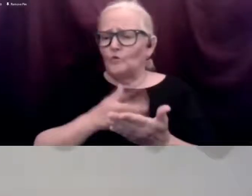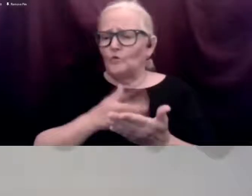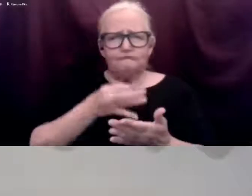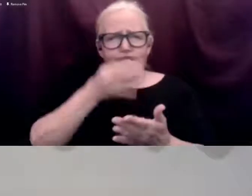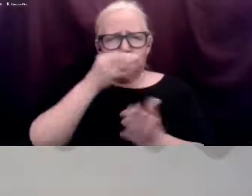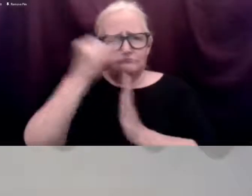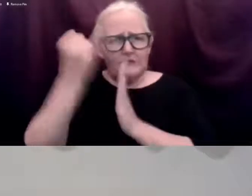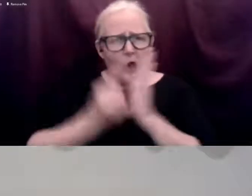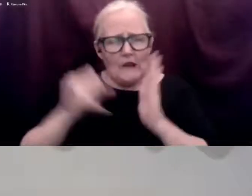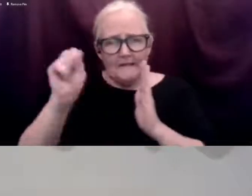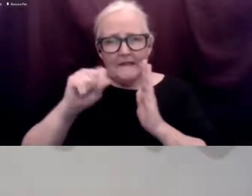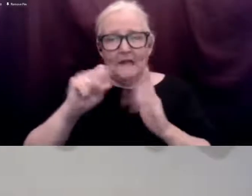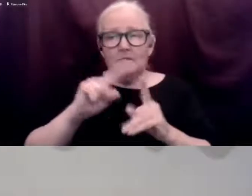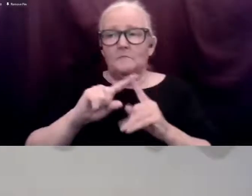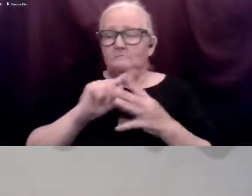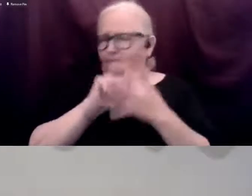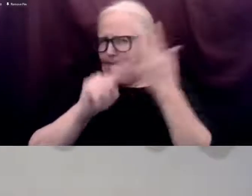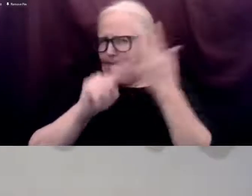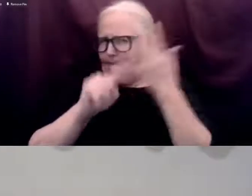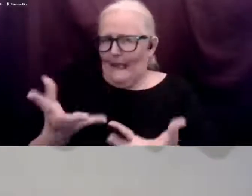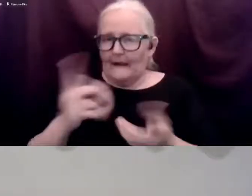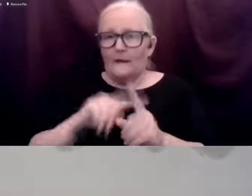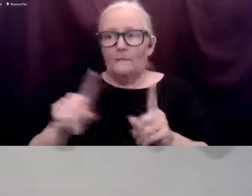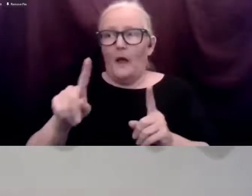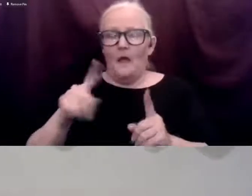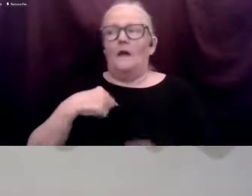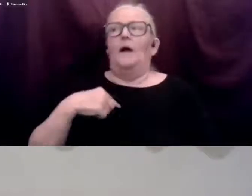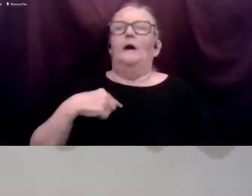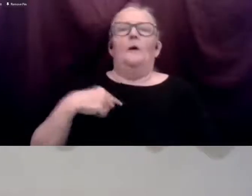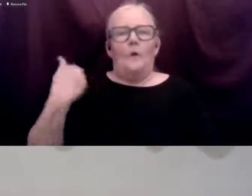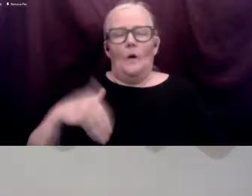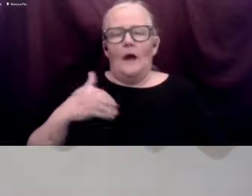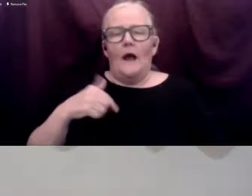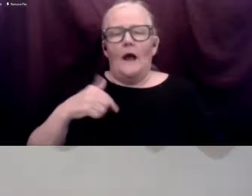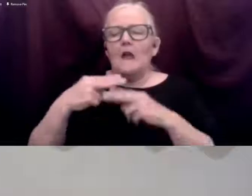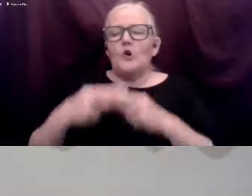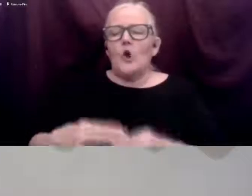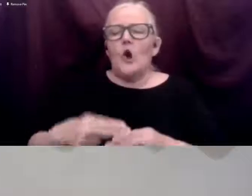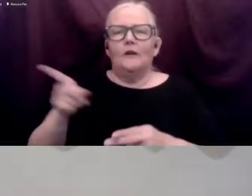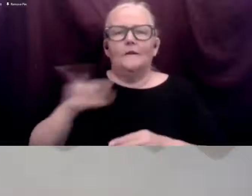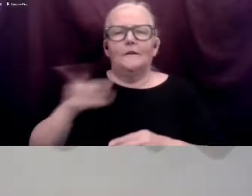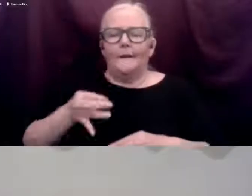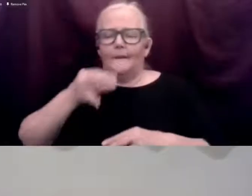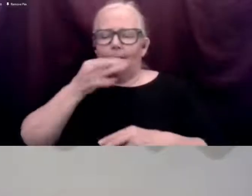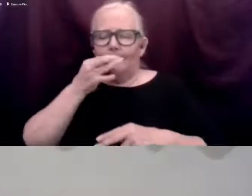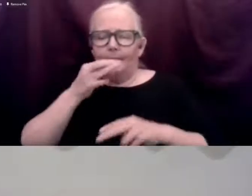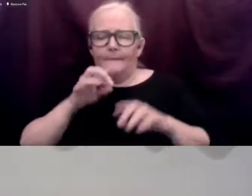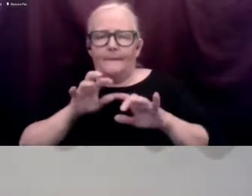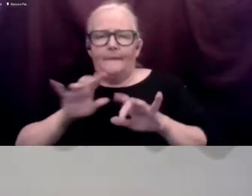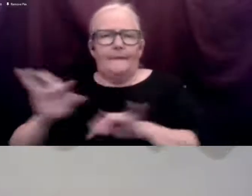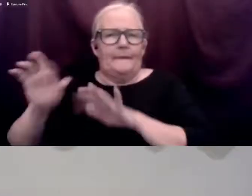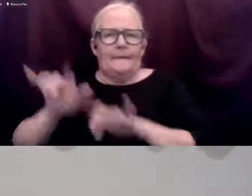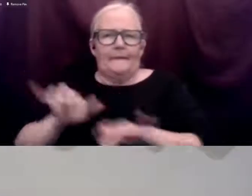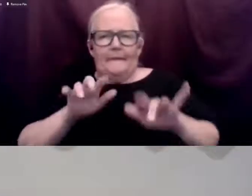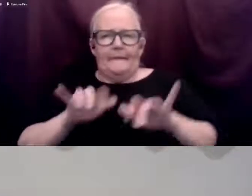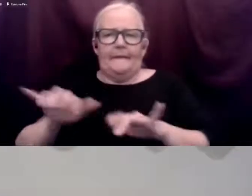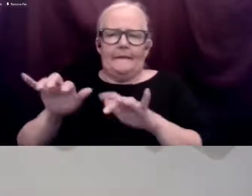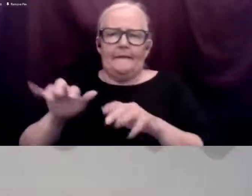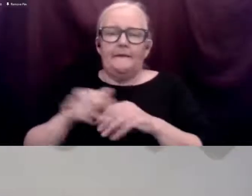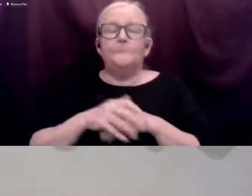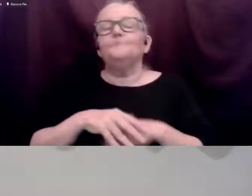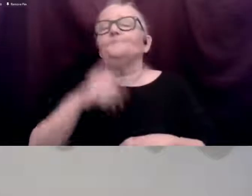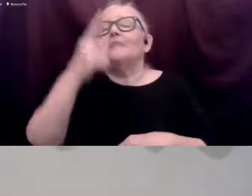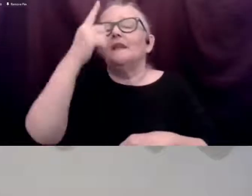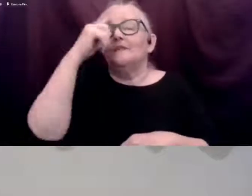what is called her touch on the keys. Her touch. To the non-musicians in the room, playing the piano